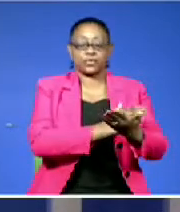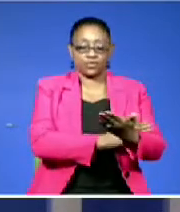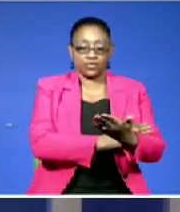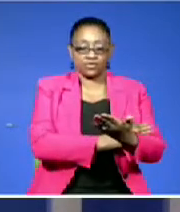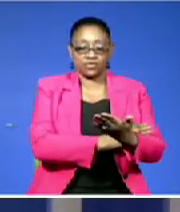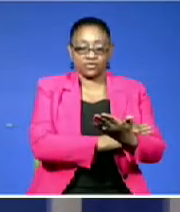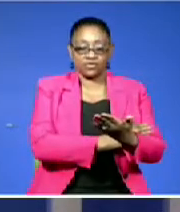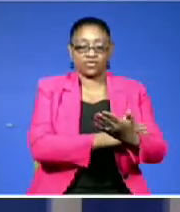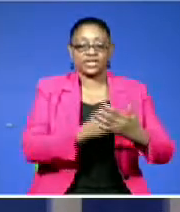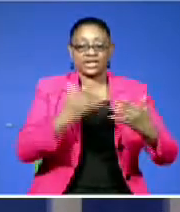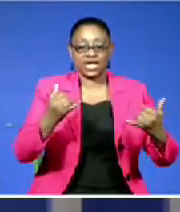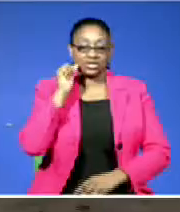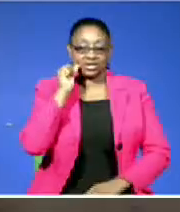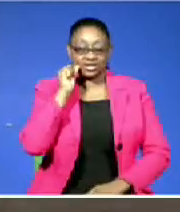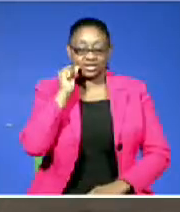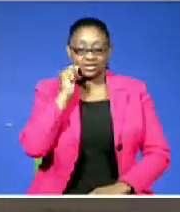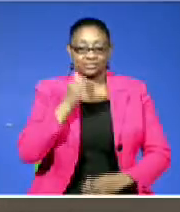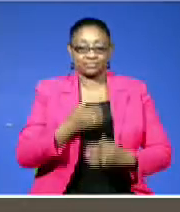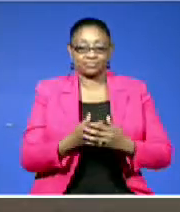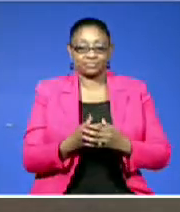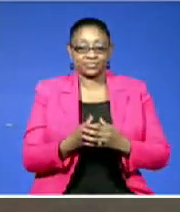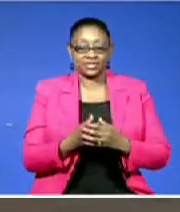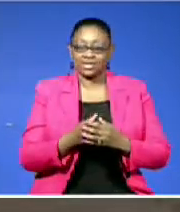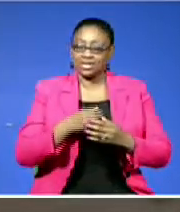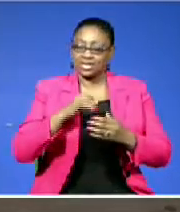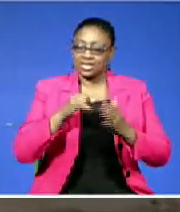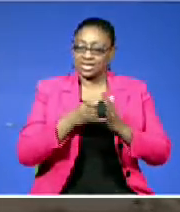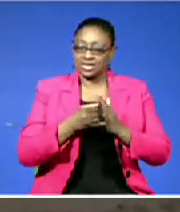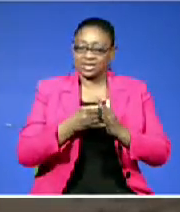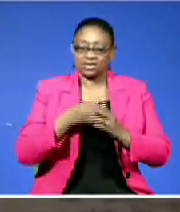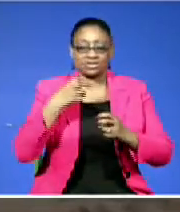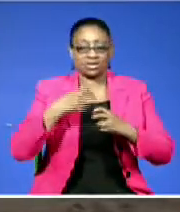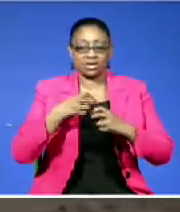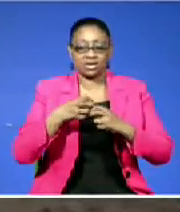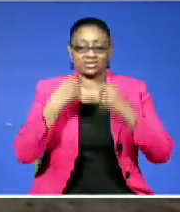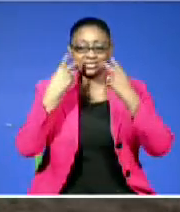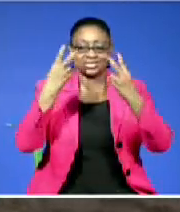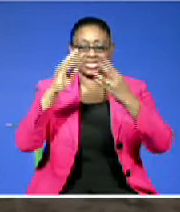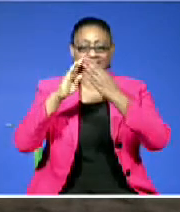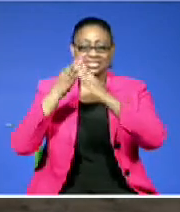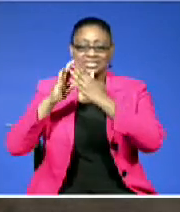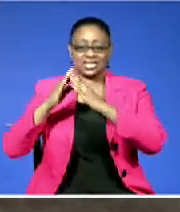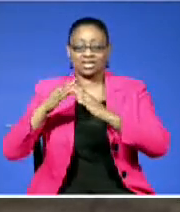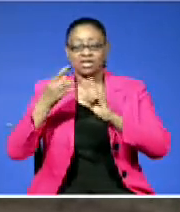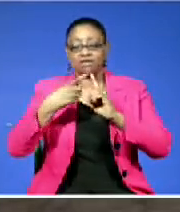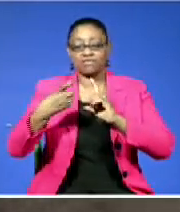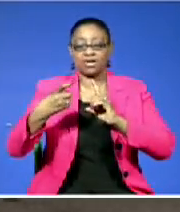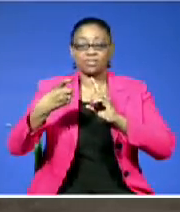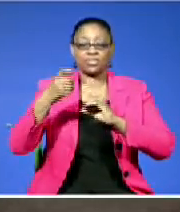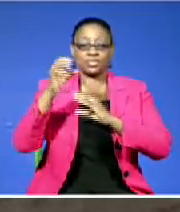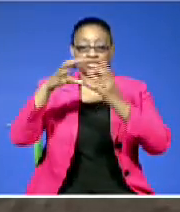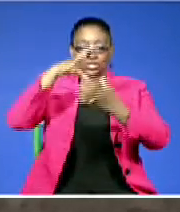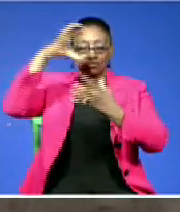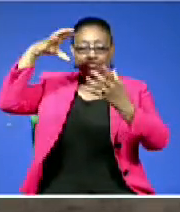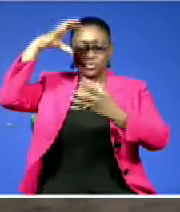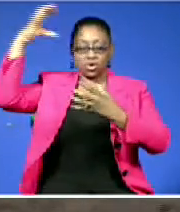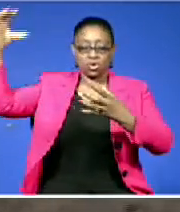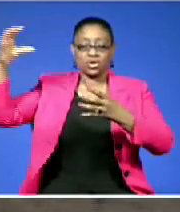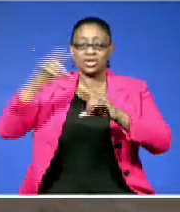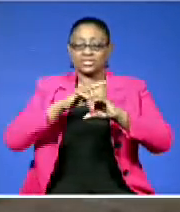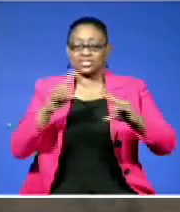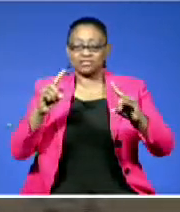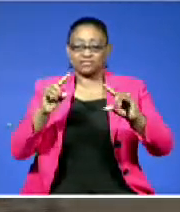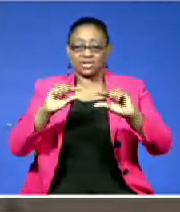Keishla Adderley tells us more. It was hard to see the city from the smoke. The view of Jubilee Gardens and